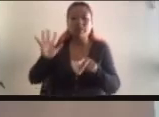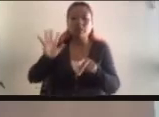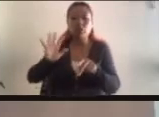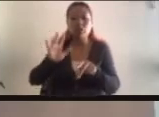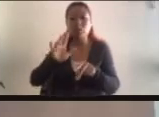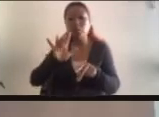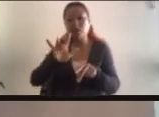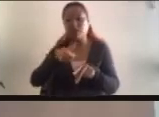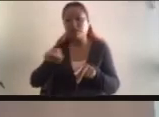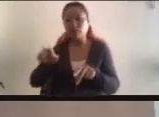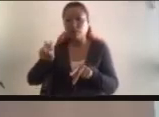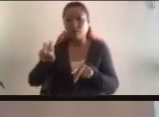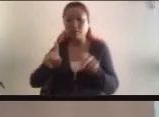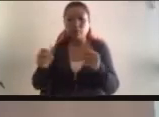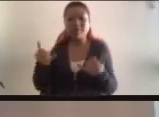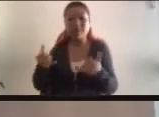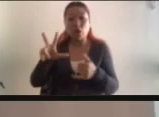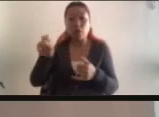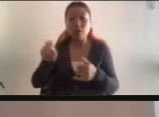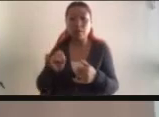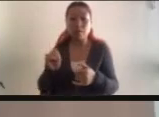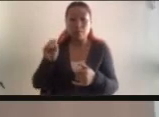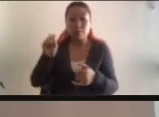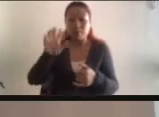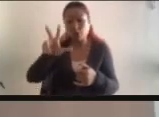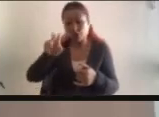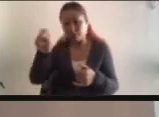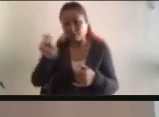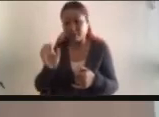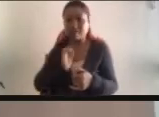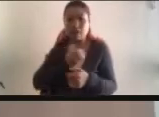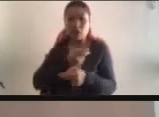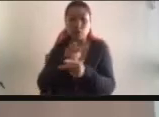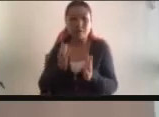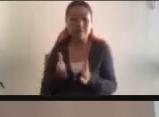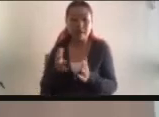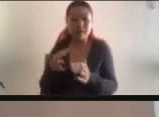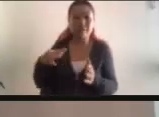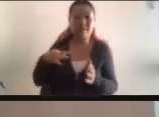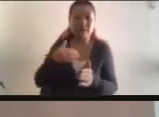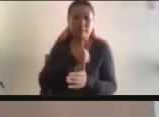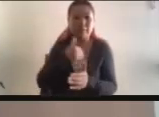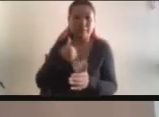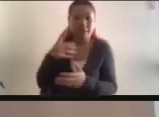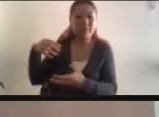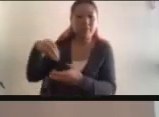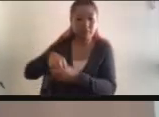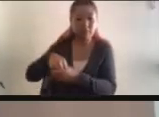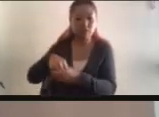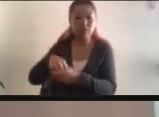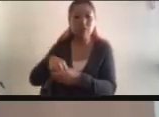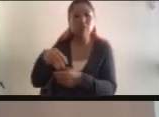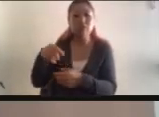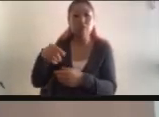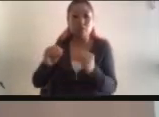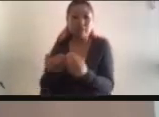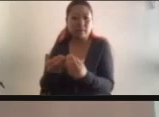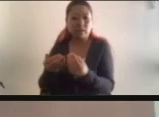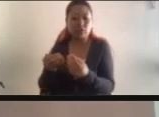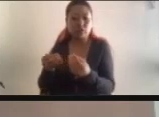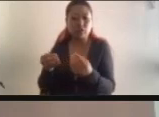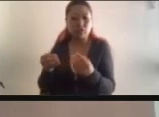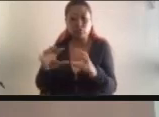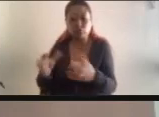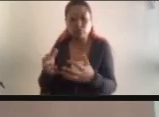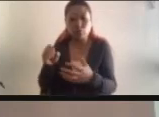our supervisors are voluntarily members of that, so that they can learn not